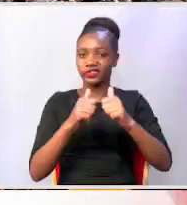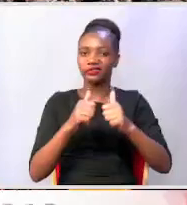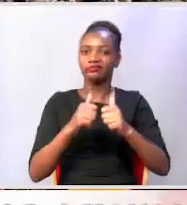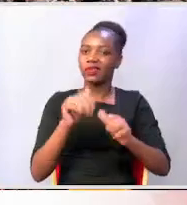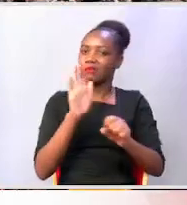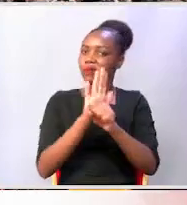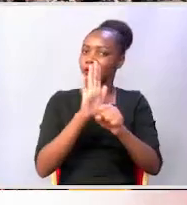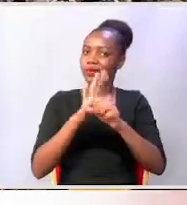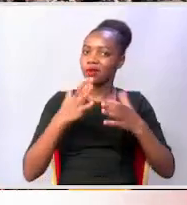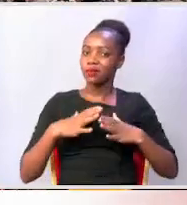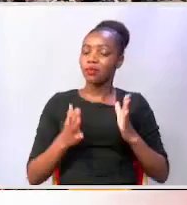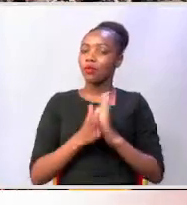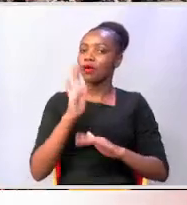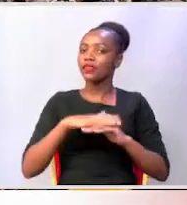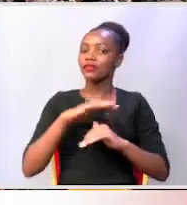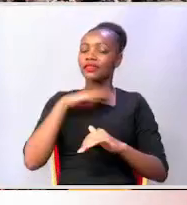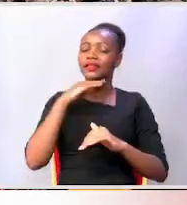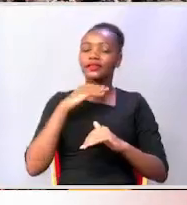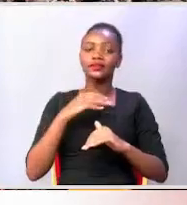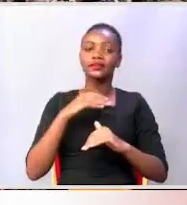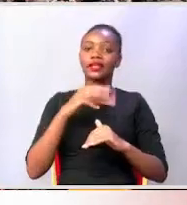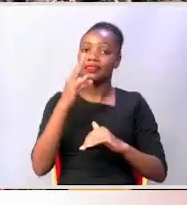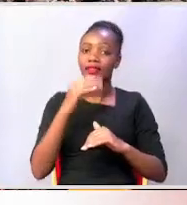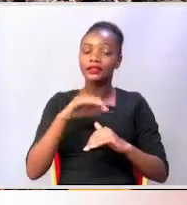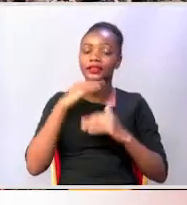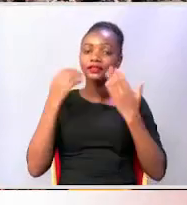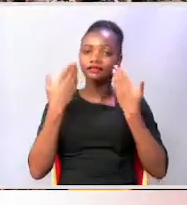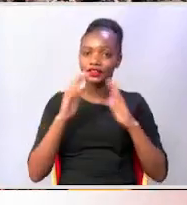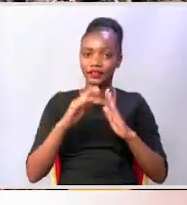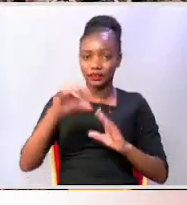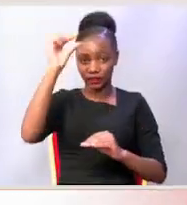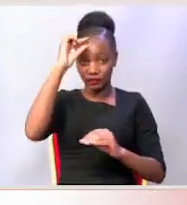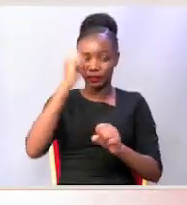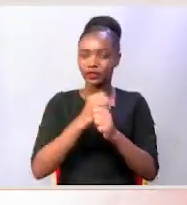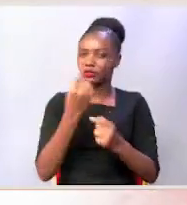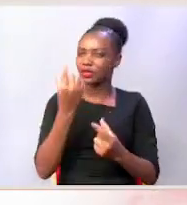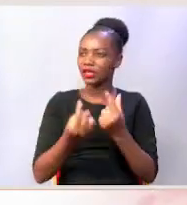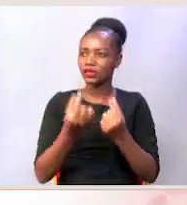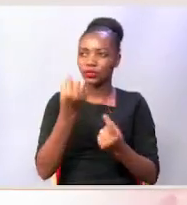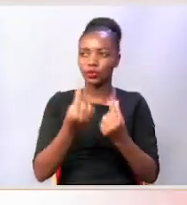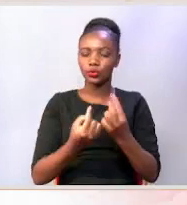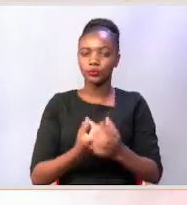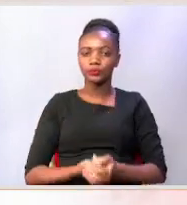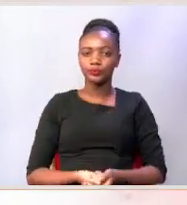of 30 people, with the government doing little.